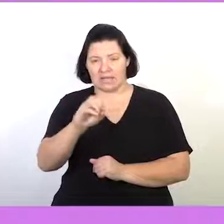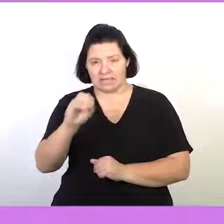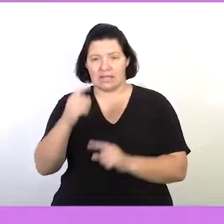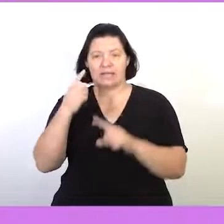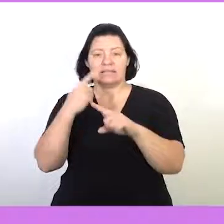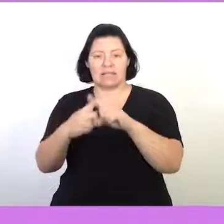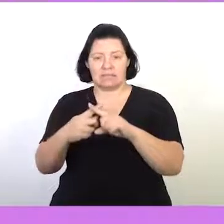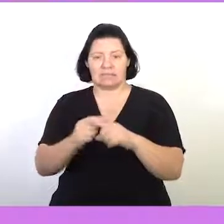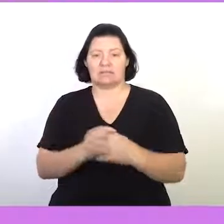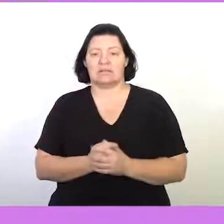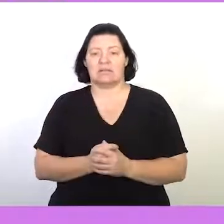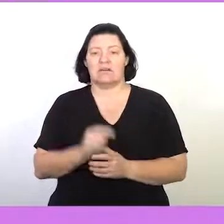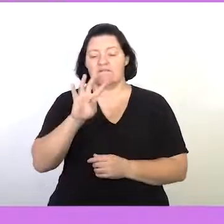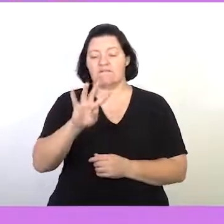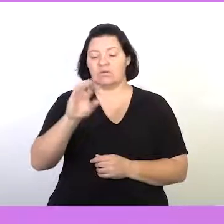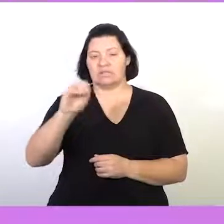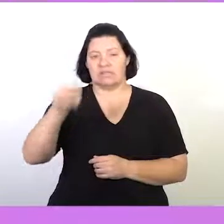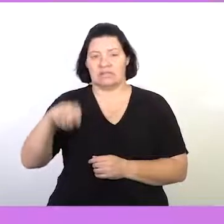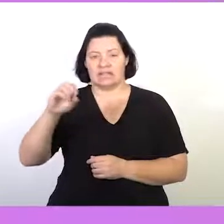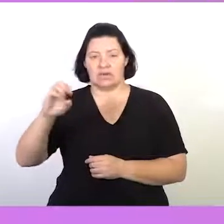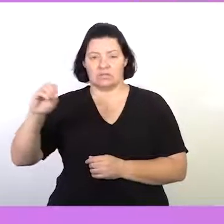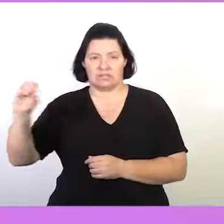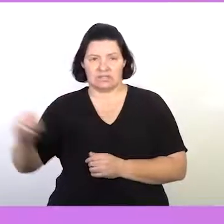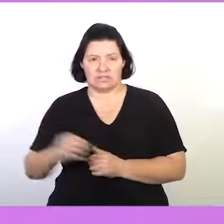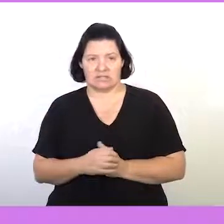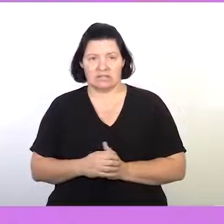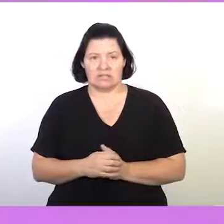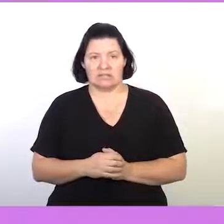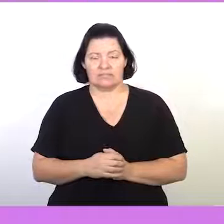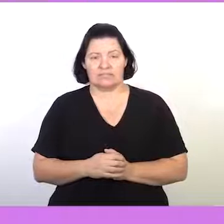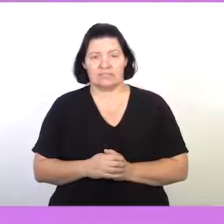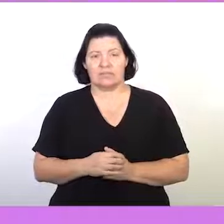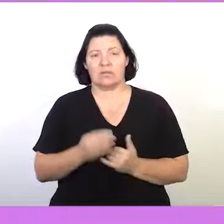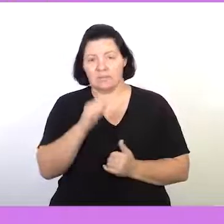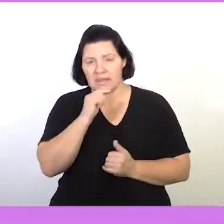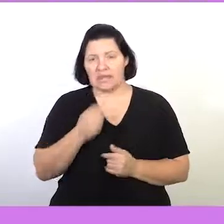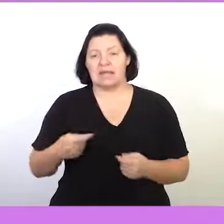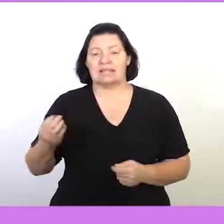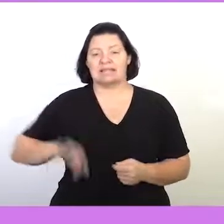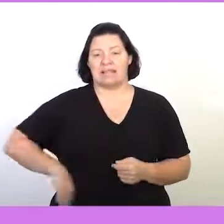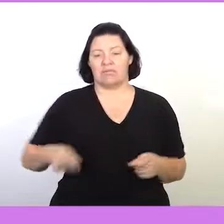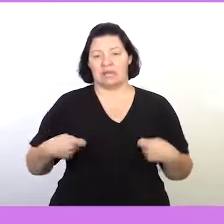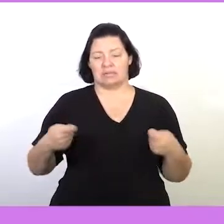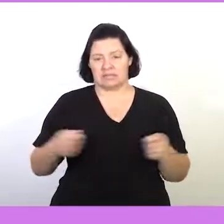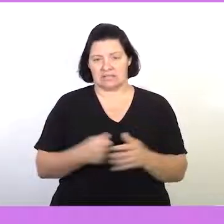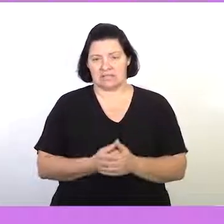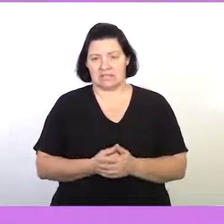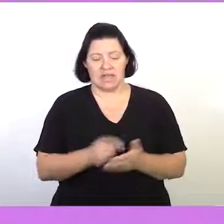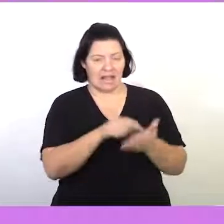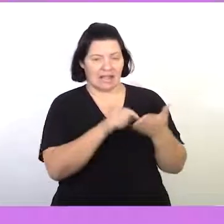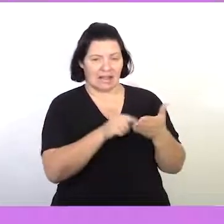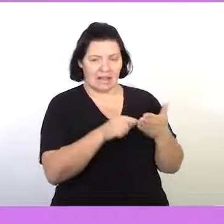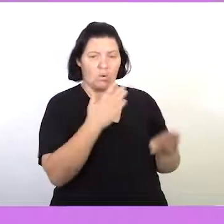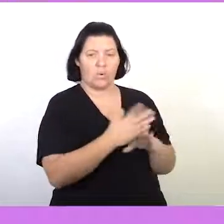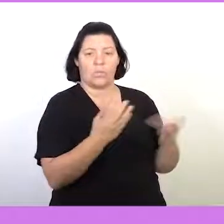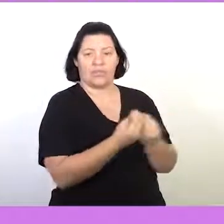that I multiply, and I multiply that by 40,000, which is now my salary expense. Okay, grab your